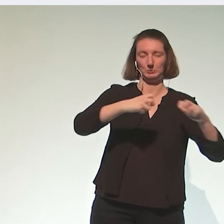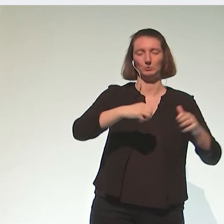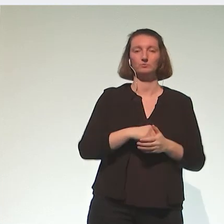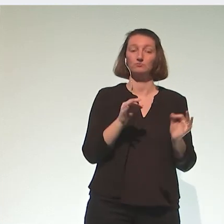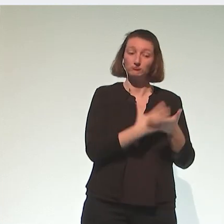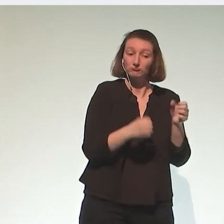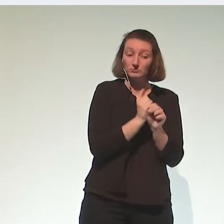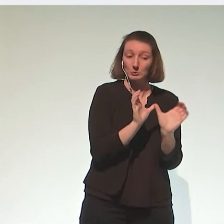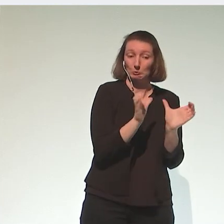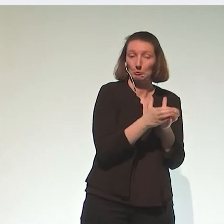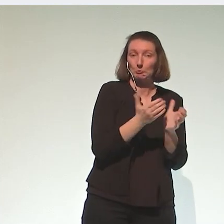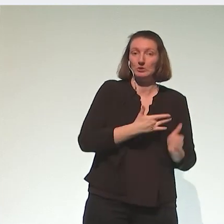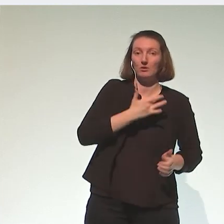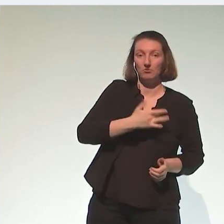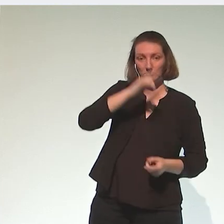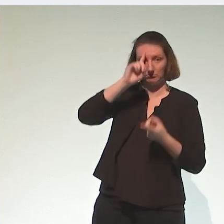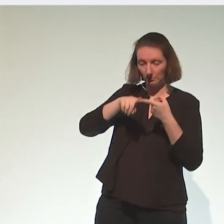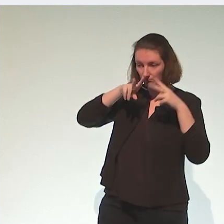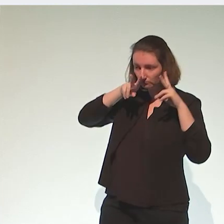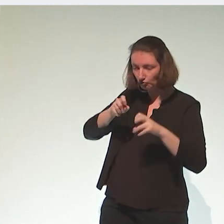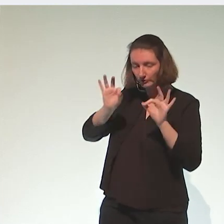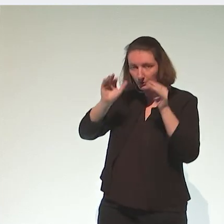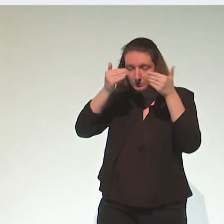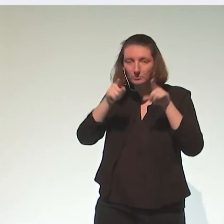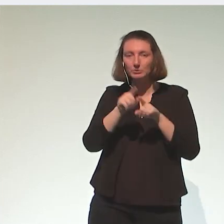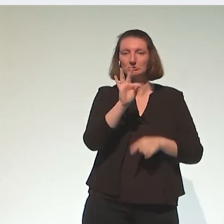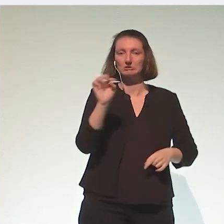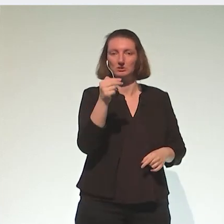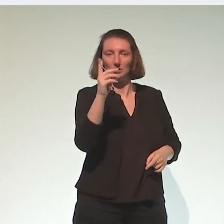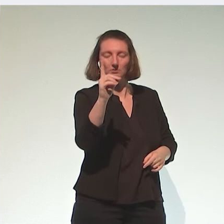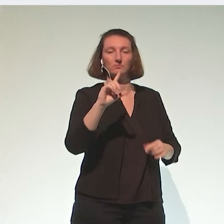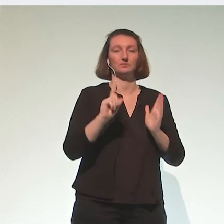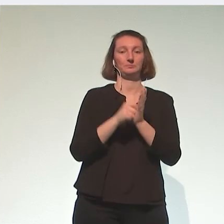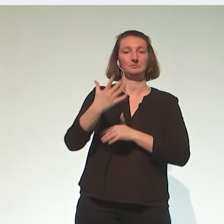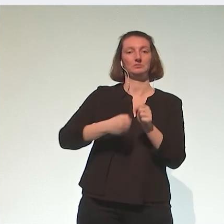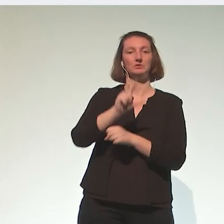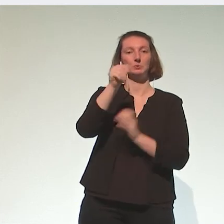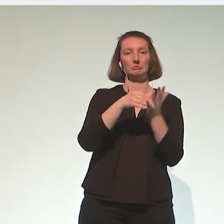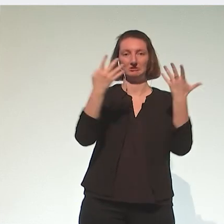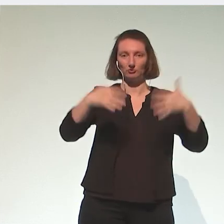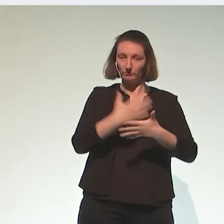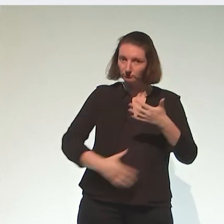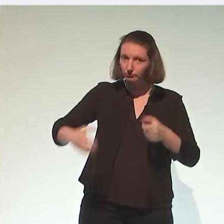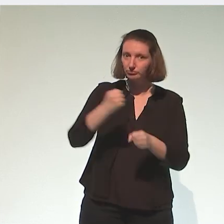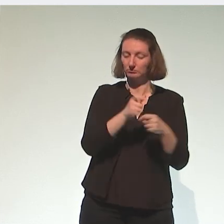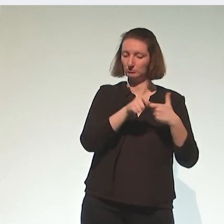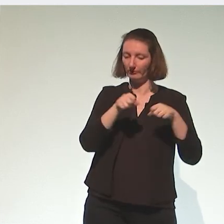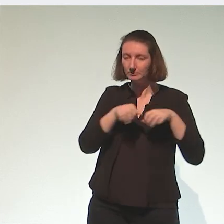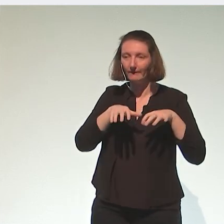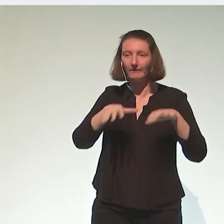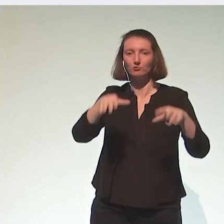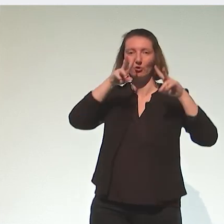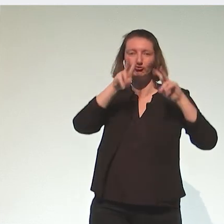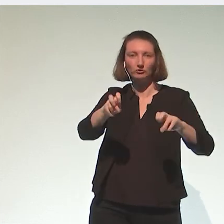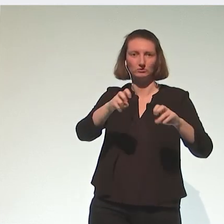a scientific working group looking at disorders in neurodevelopment. This was established in 2019 to develop a